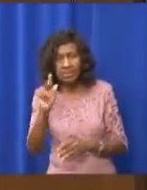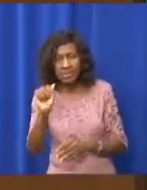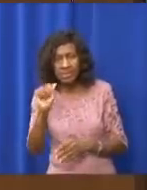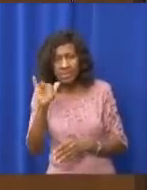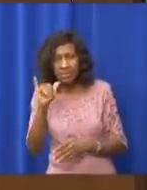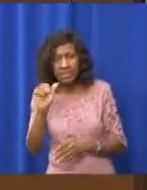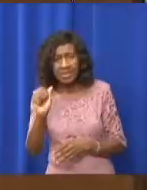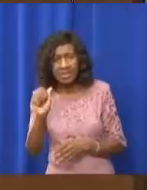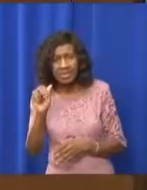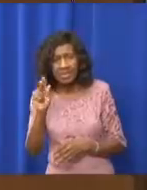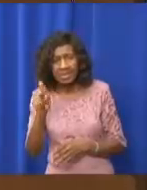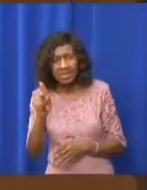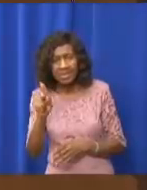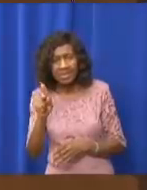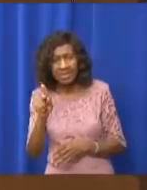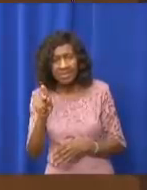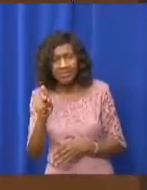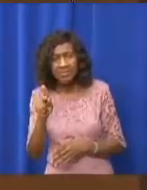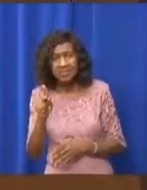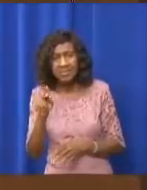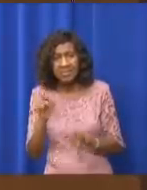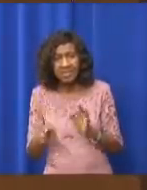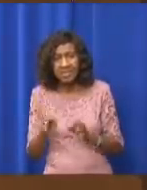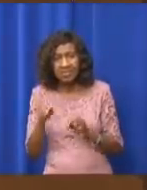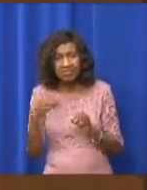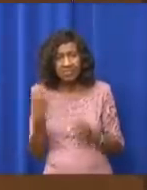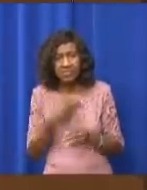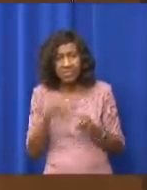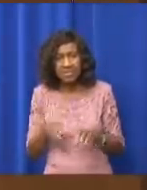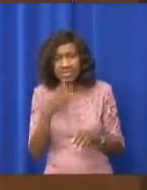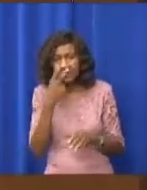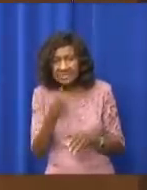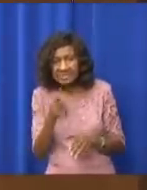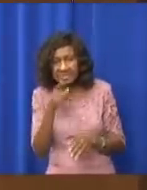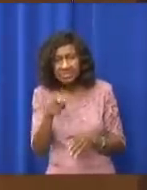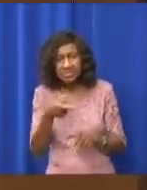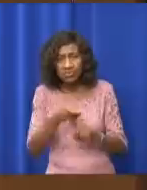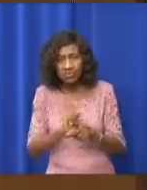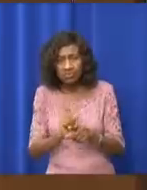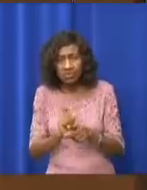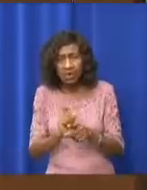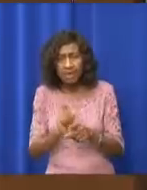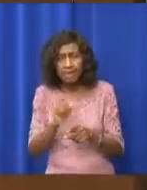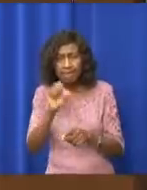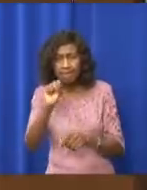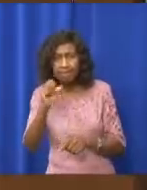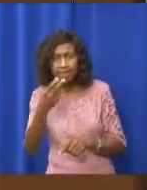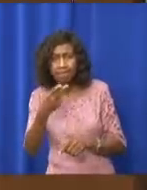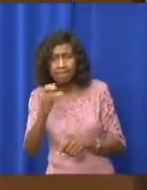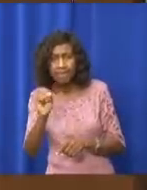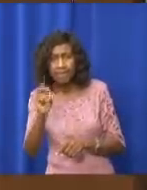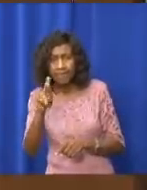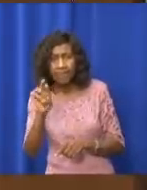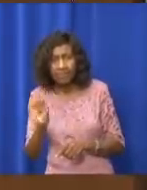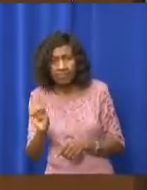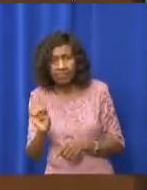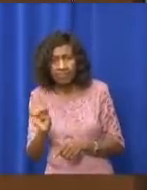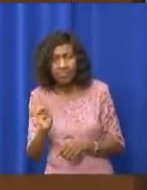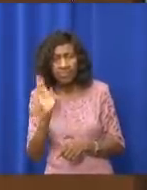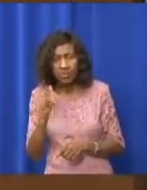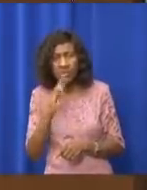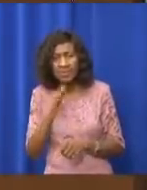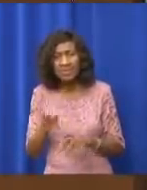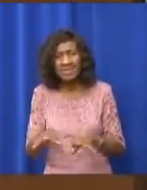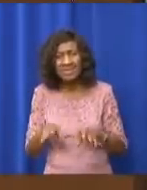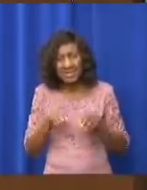within, sight of shore would be something that I think can be accepted as